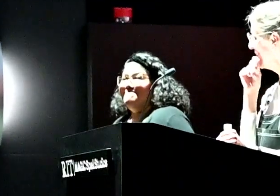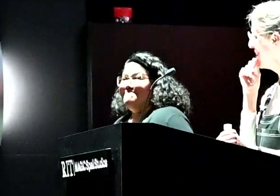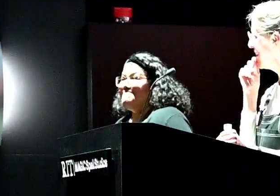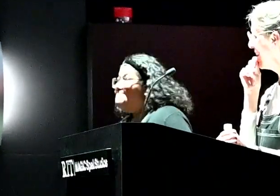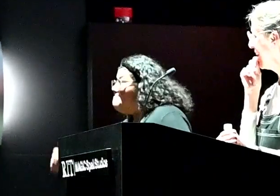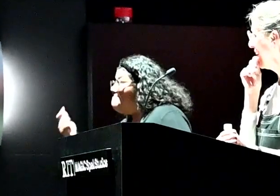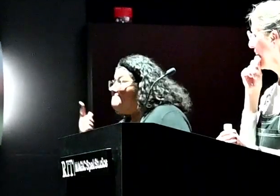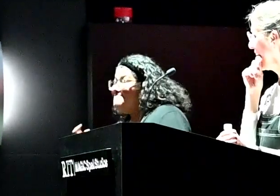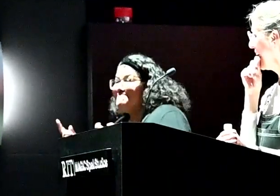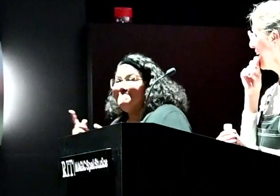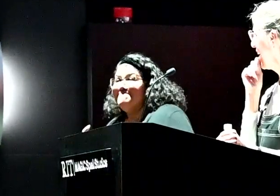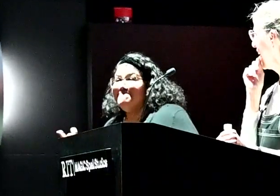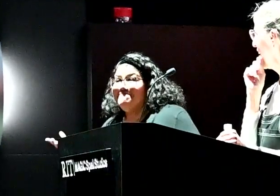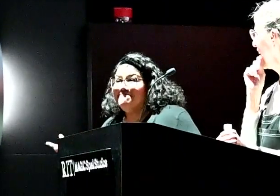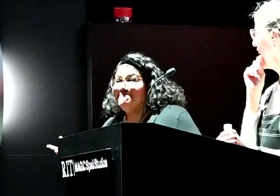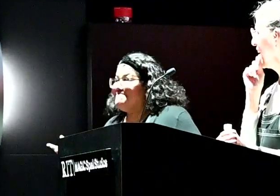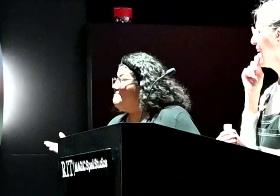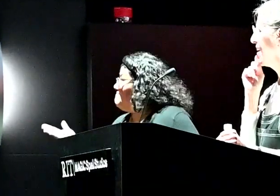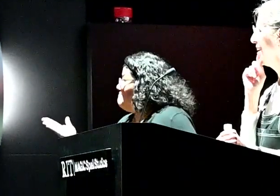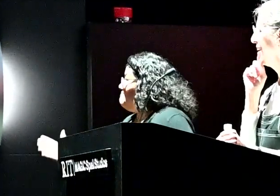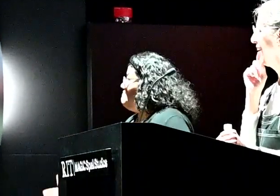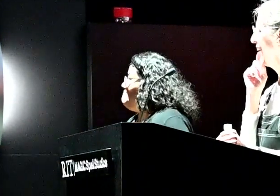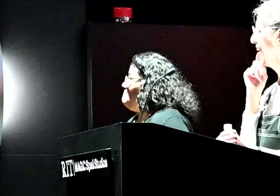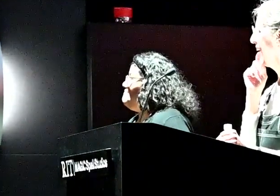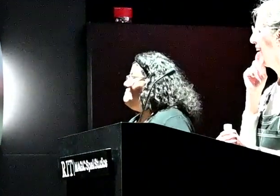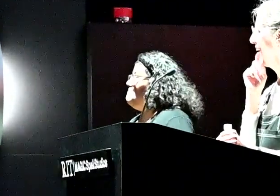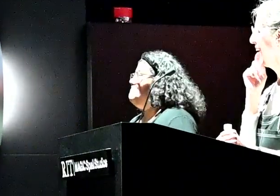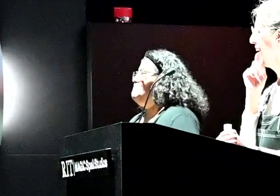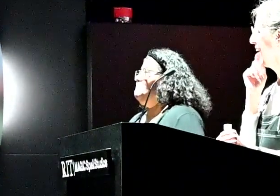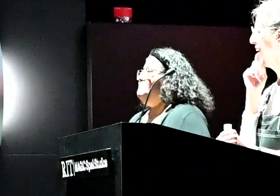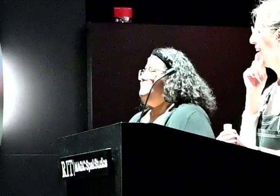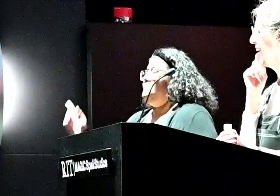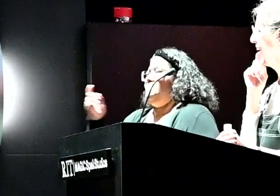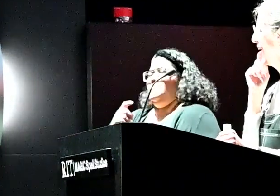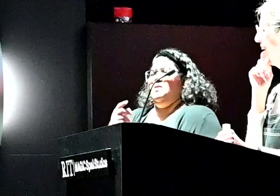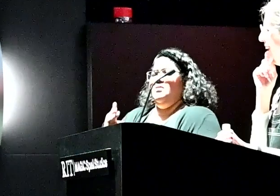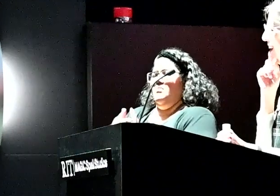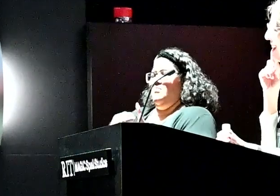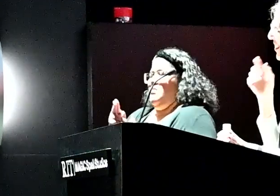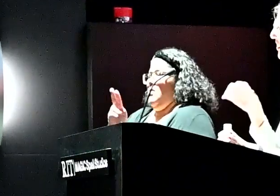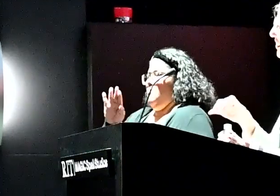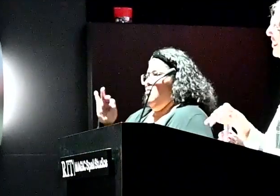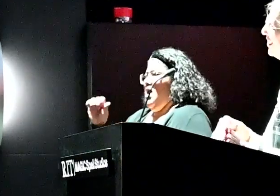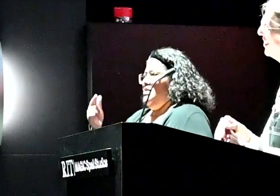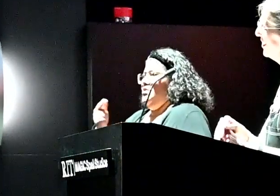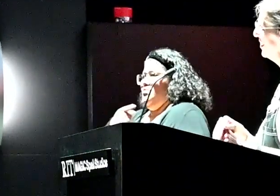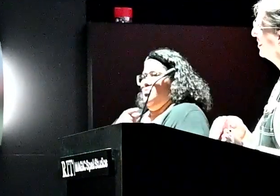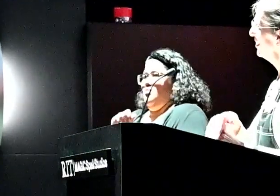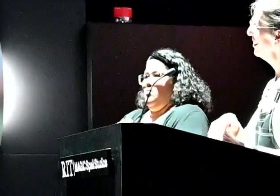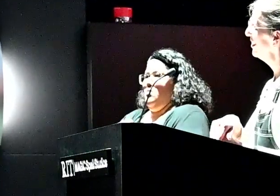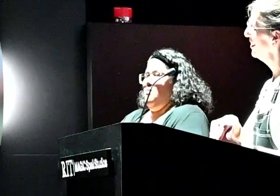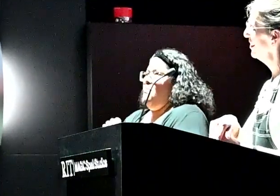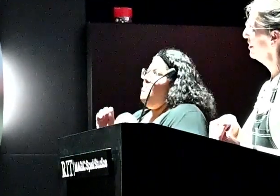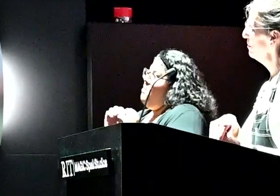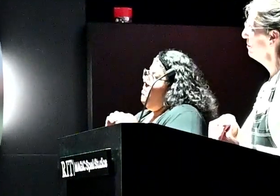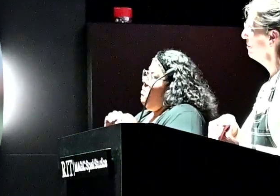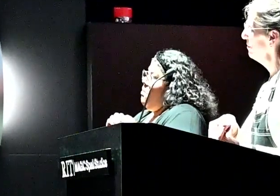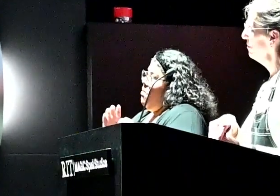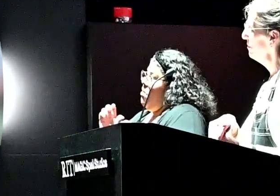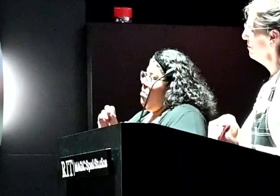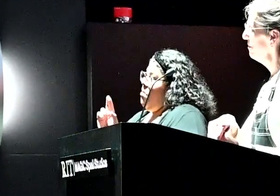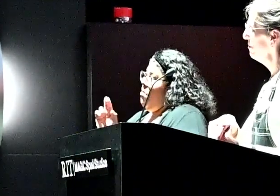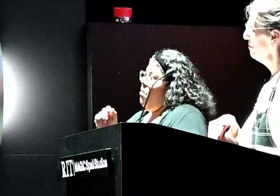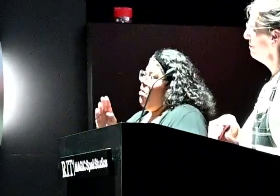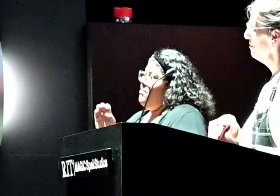Have any other questions? One right here. When you're working on branding or all these things, so this is more of a corporate question.